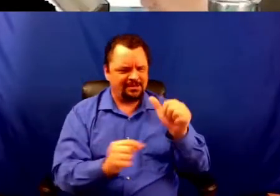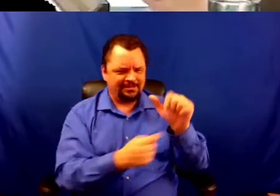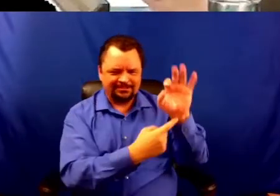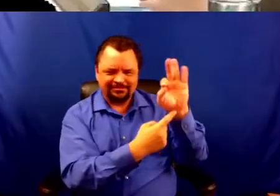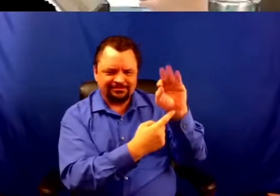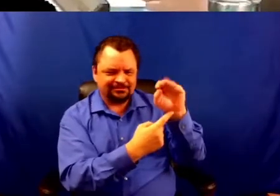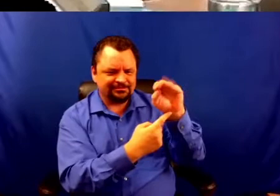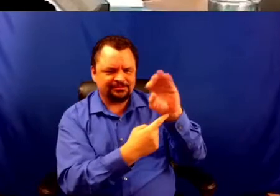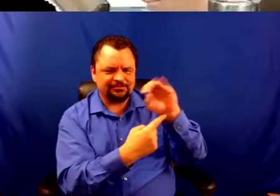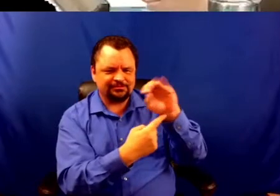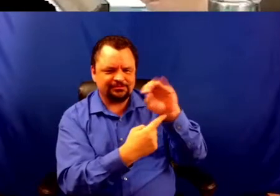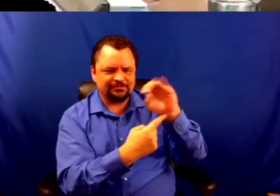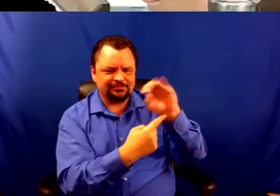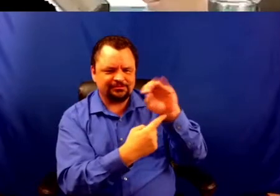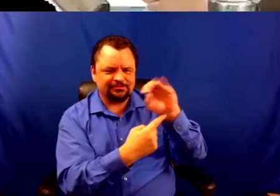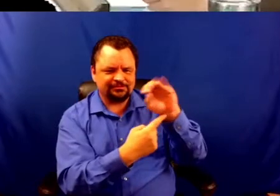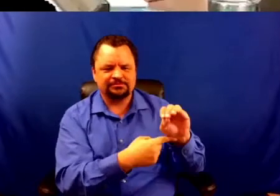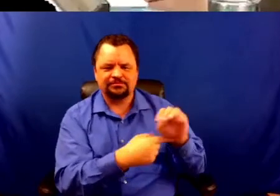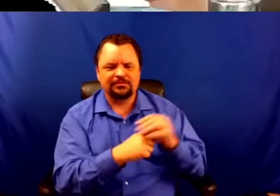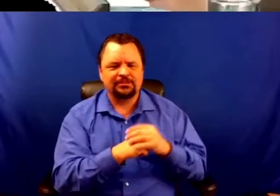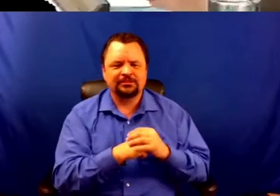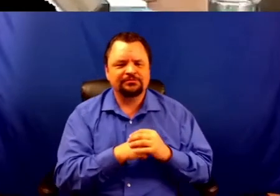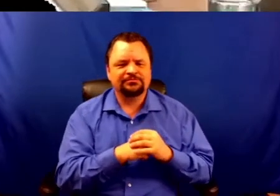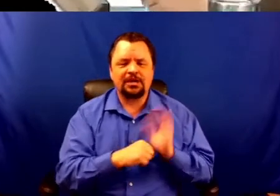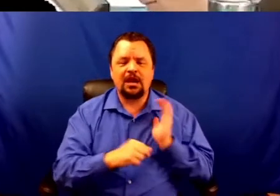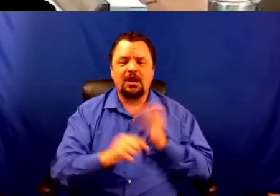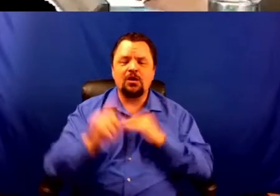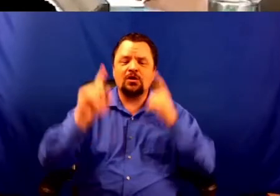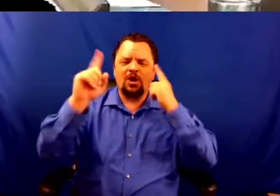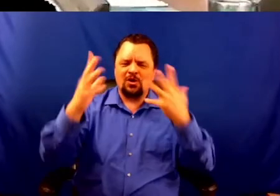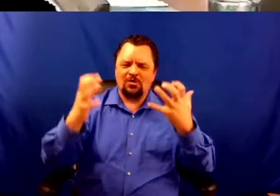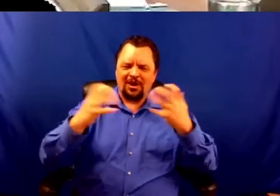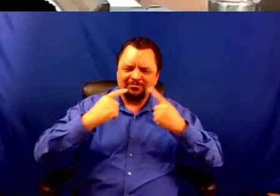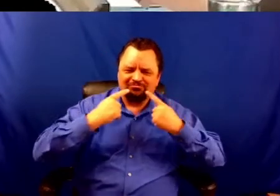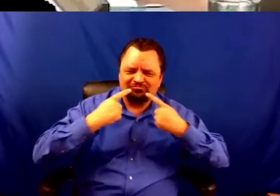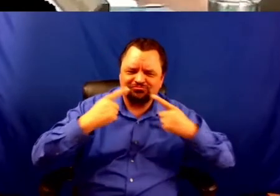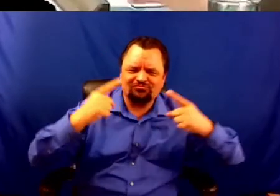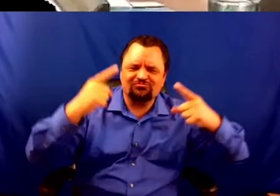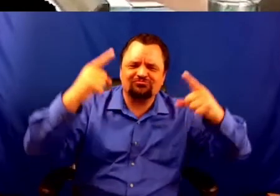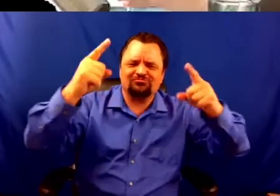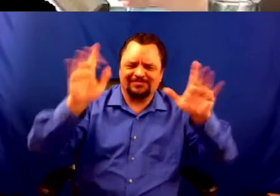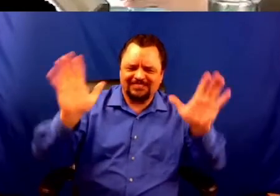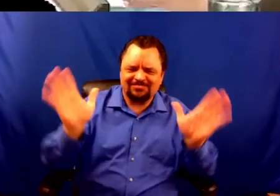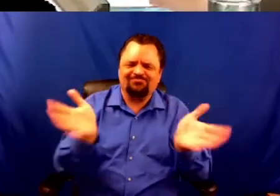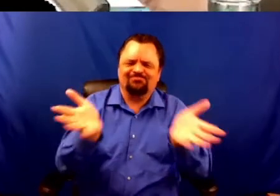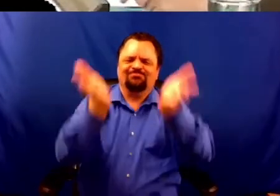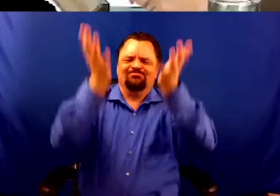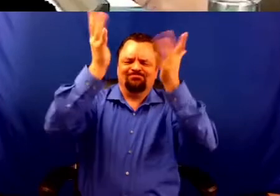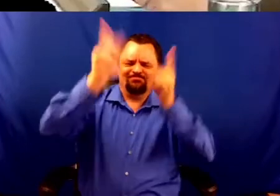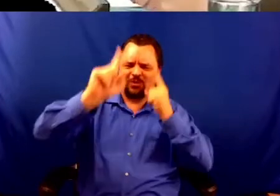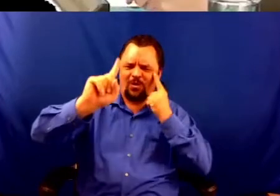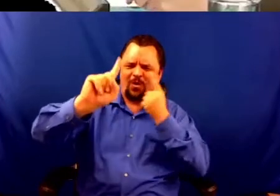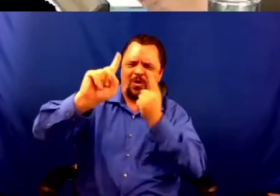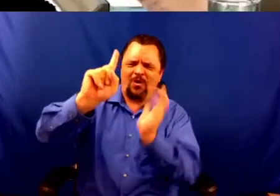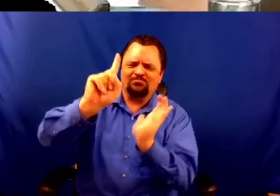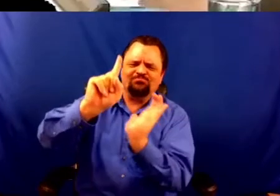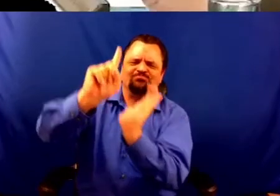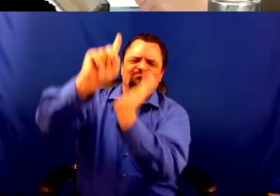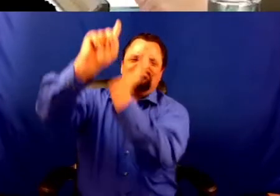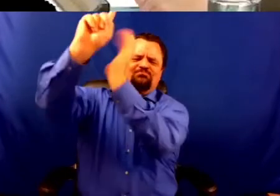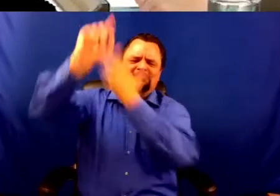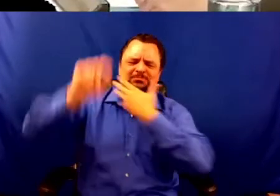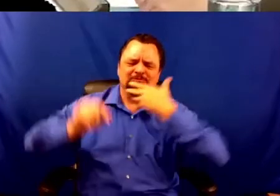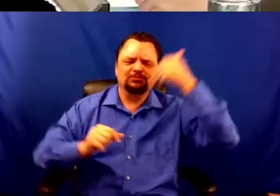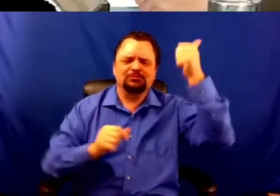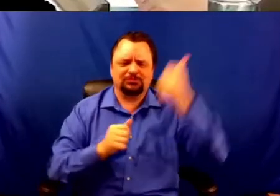is a touchdown. So we aim for the top. We want to try and get everybody vaccinated. And again, just to restate the